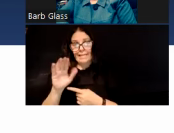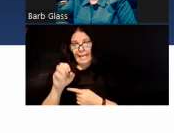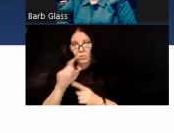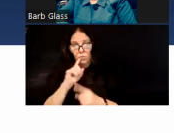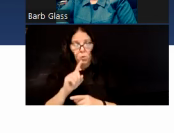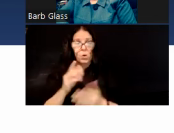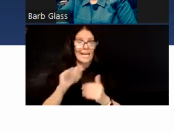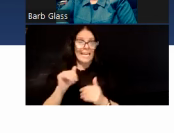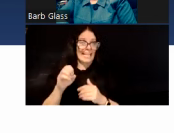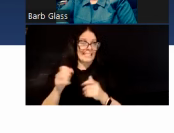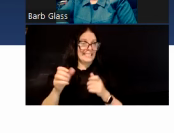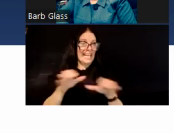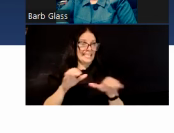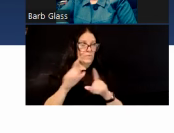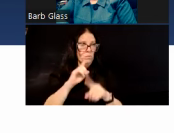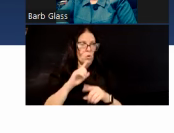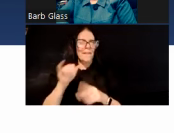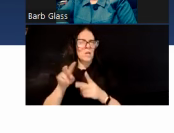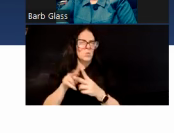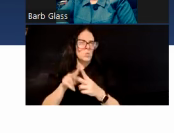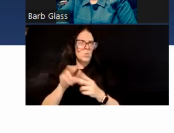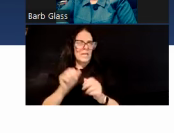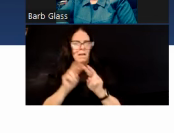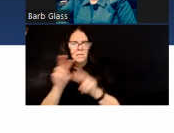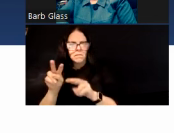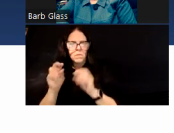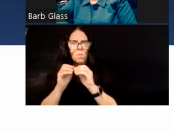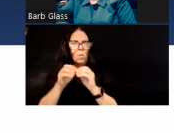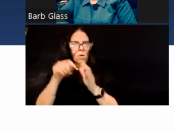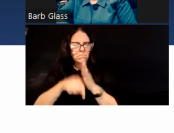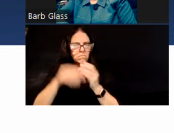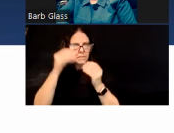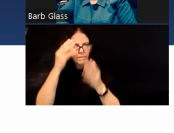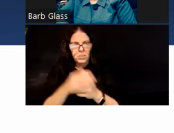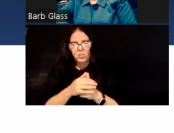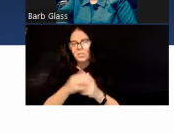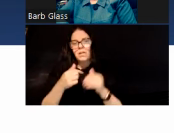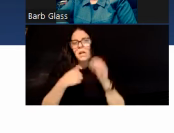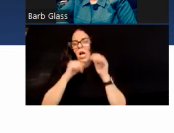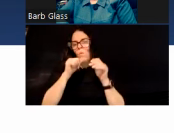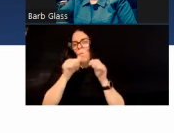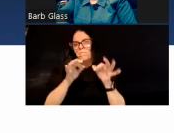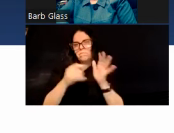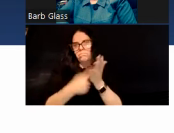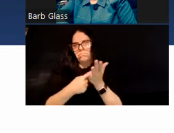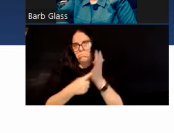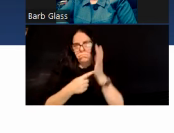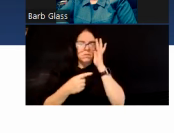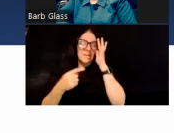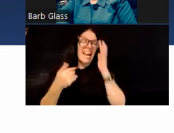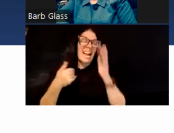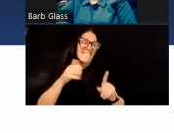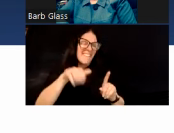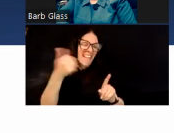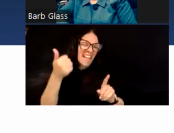2 places that you can go for a little extra information. And I'm not going to get into that. We've done webinars